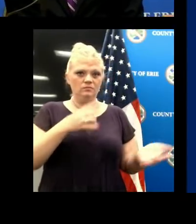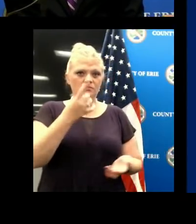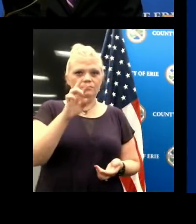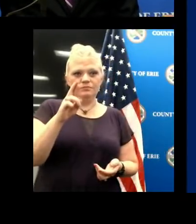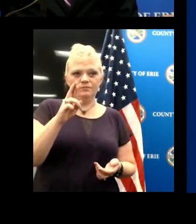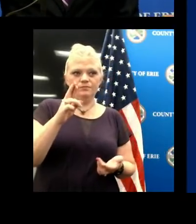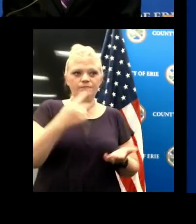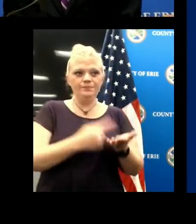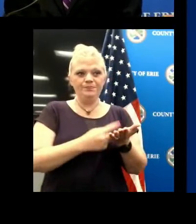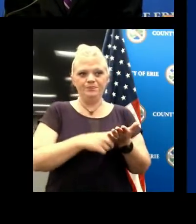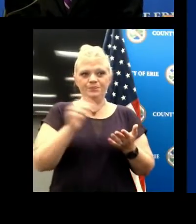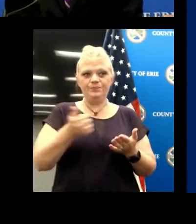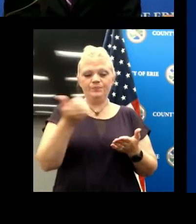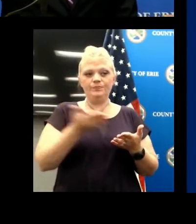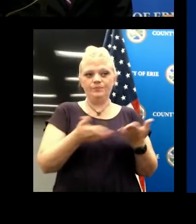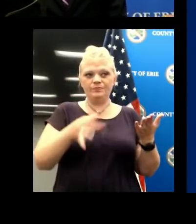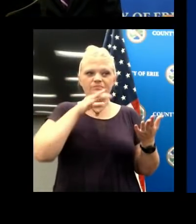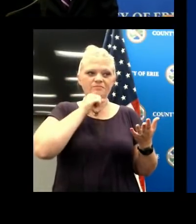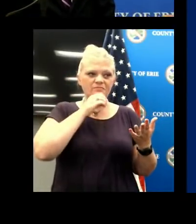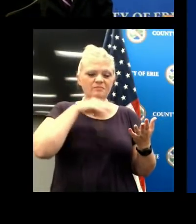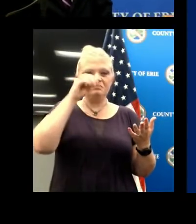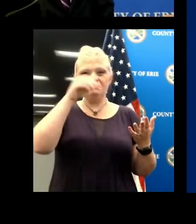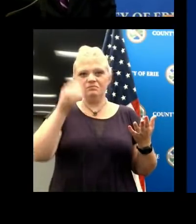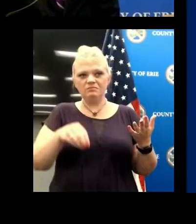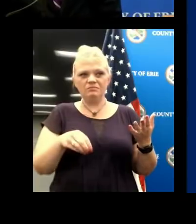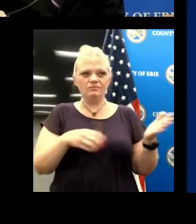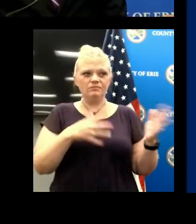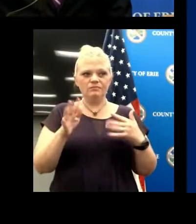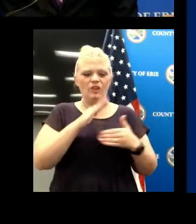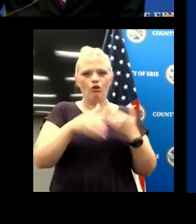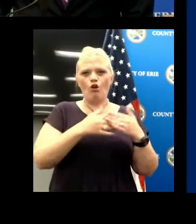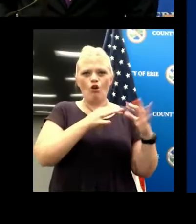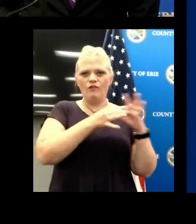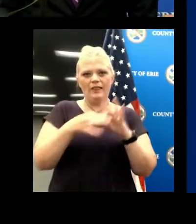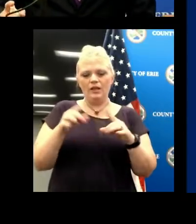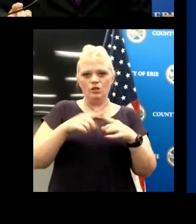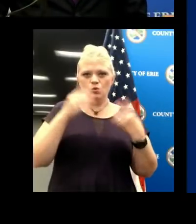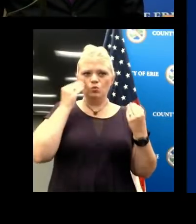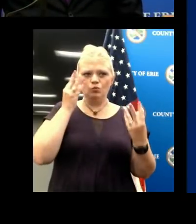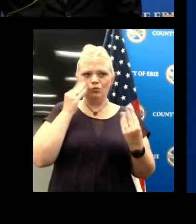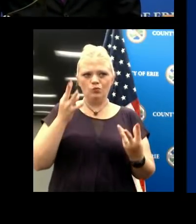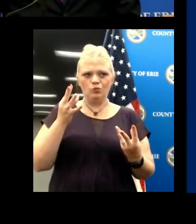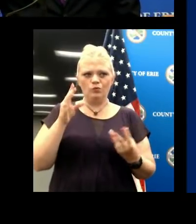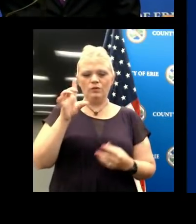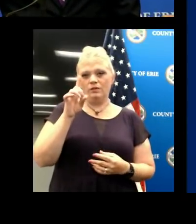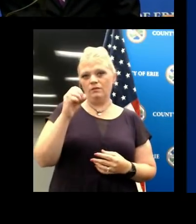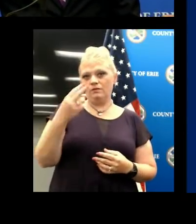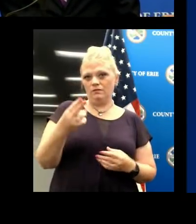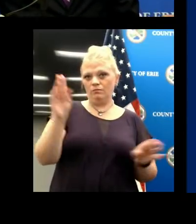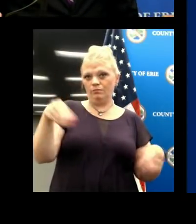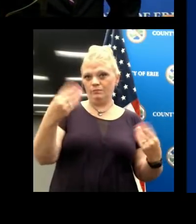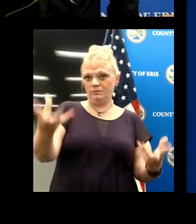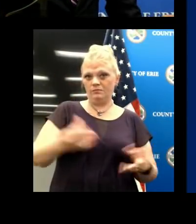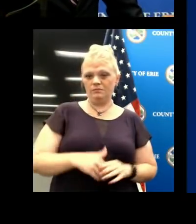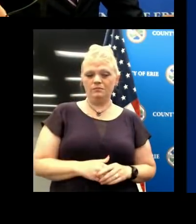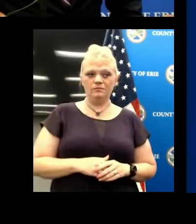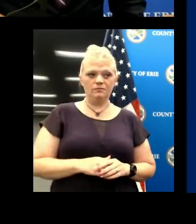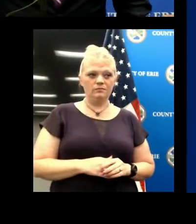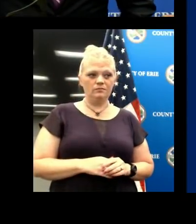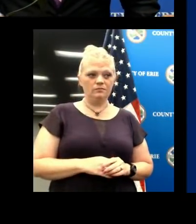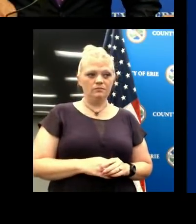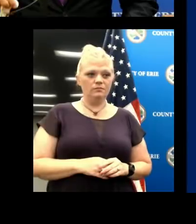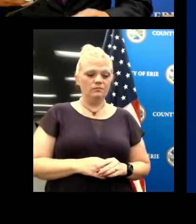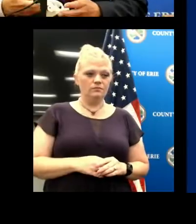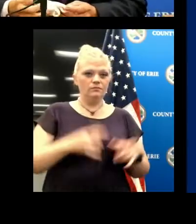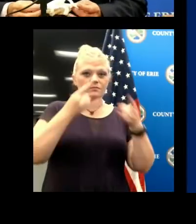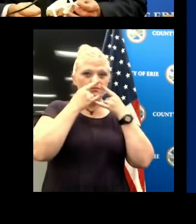some of these other things to talk about ages and percentages, because these is all related to the data the Department of Health provides. With that, let me